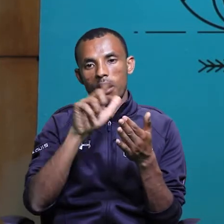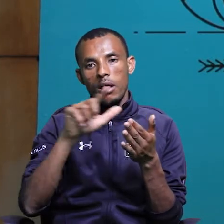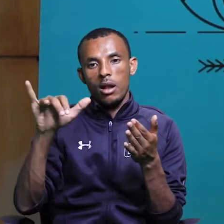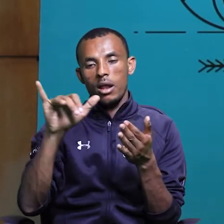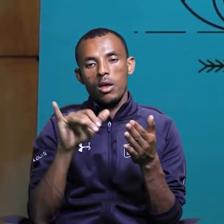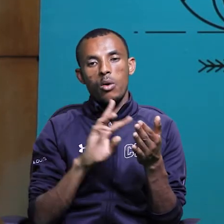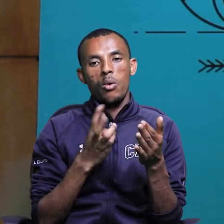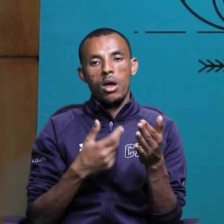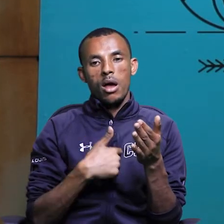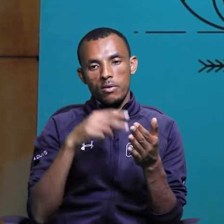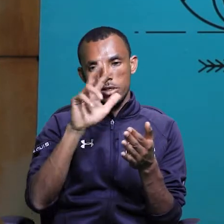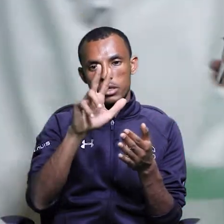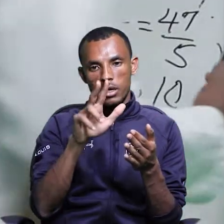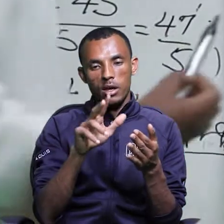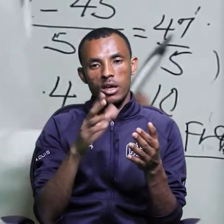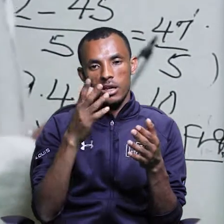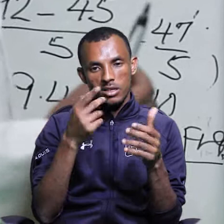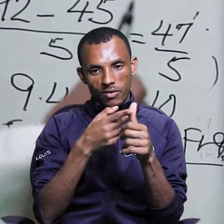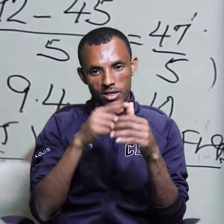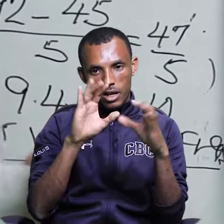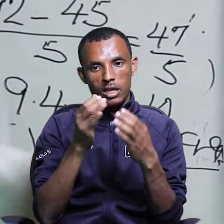mean? In the first class, there are 3 students.